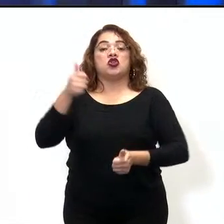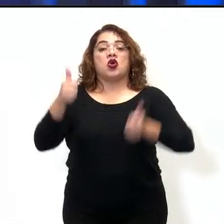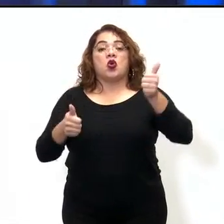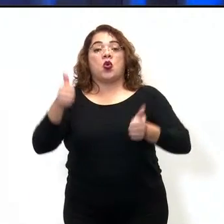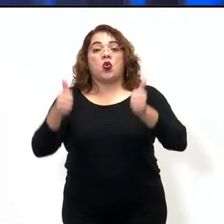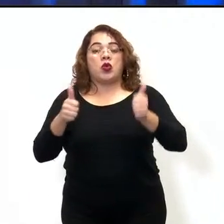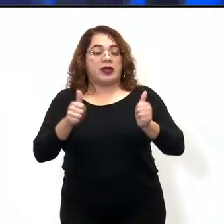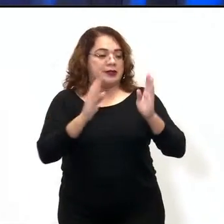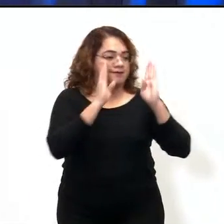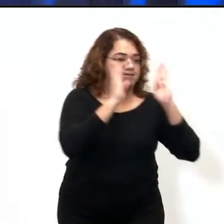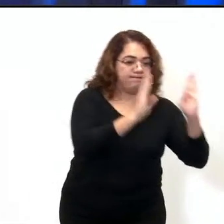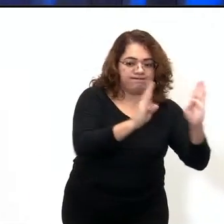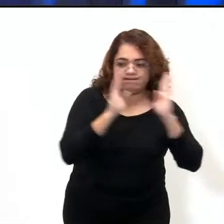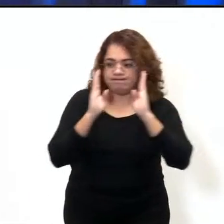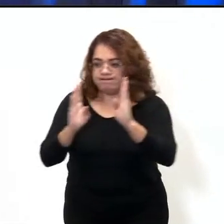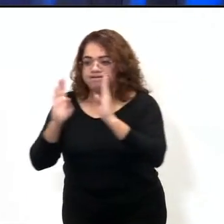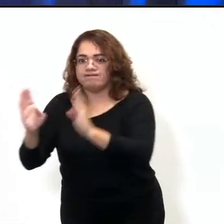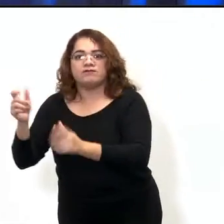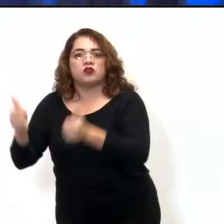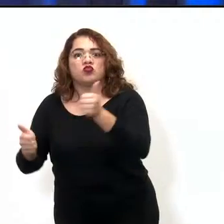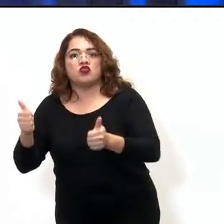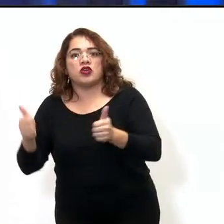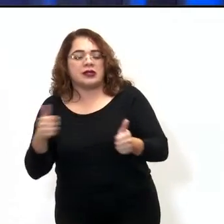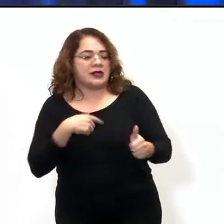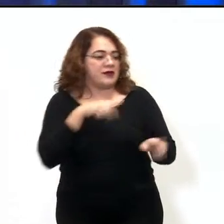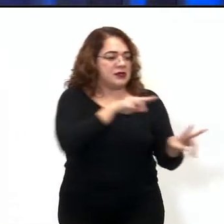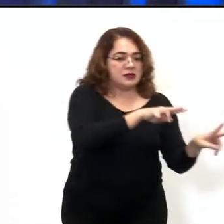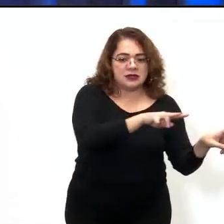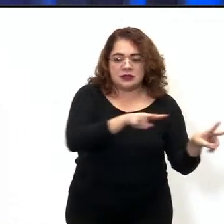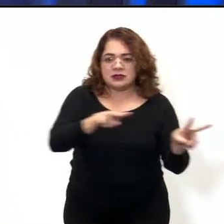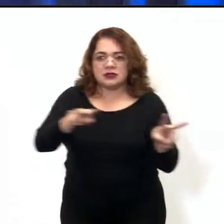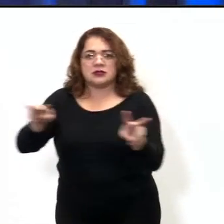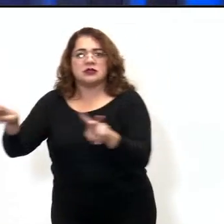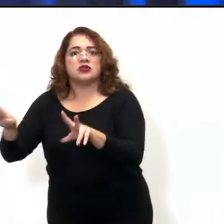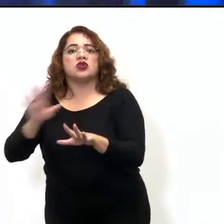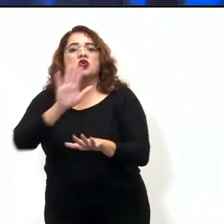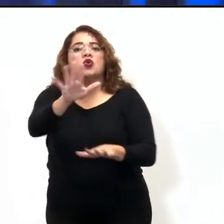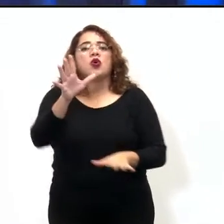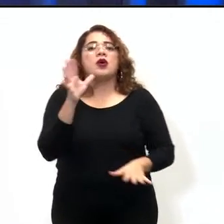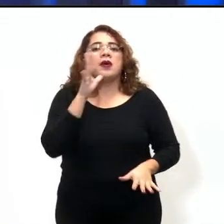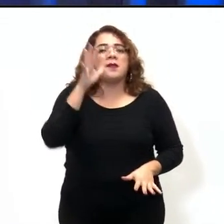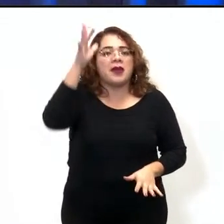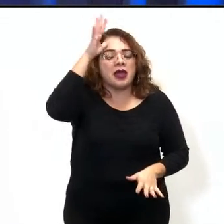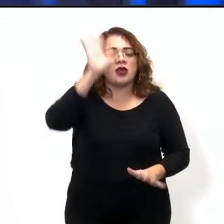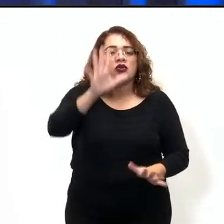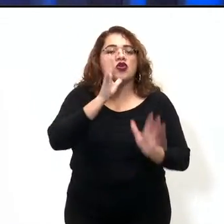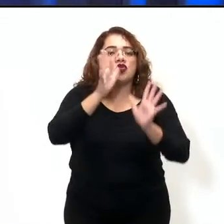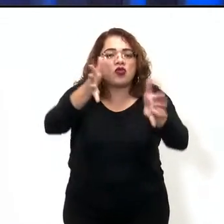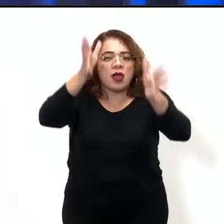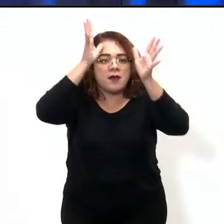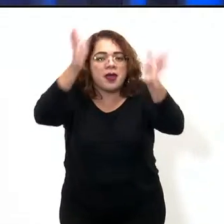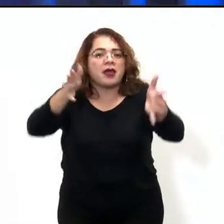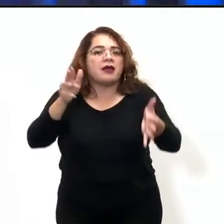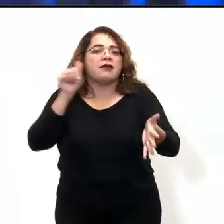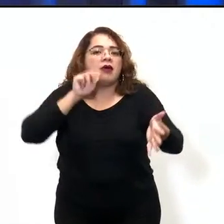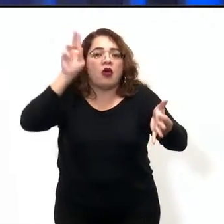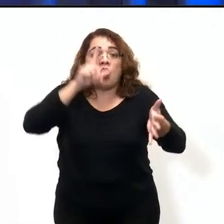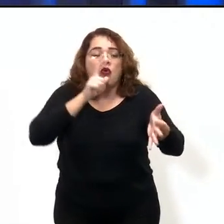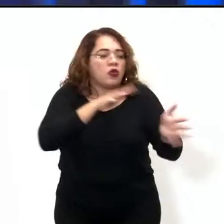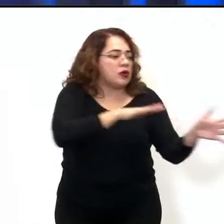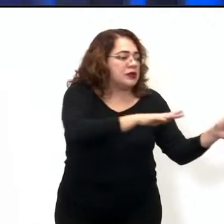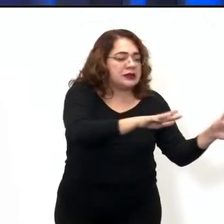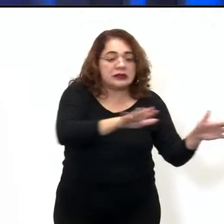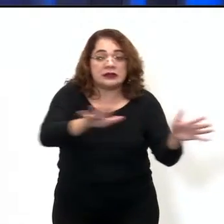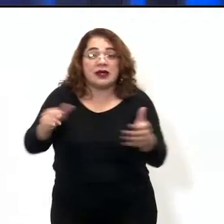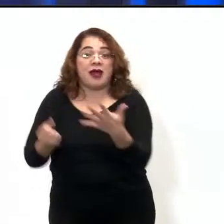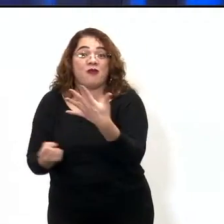less time with your parent and less time with your grandparent because they have too many patients to see. And